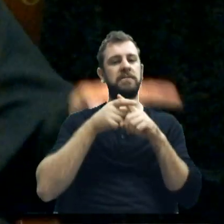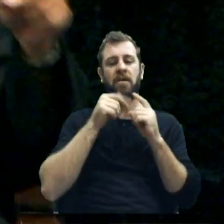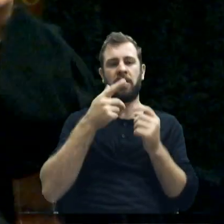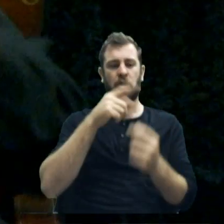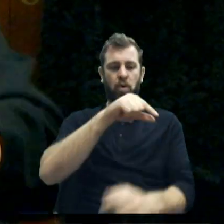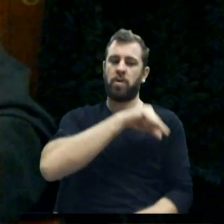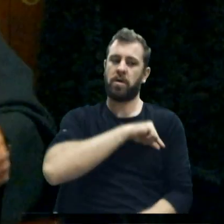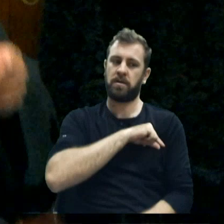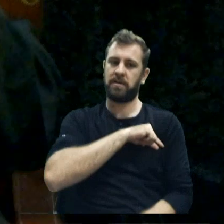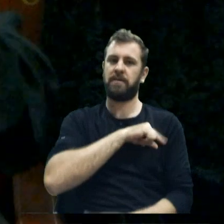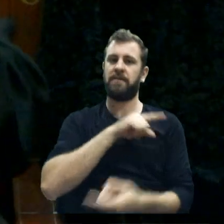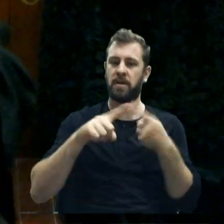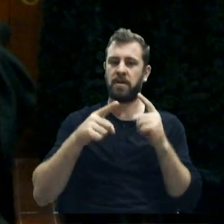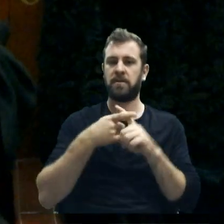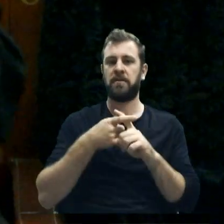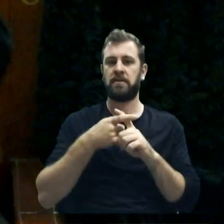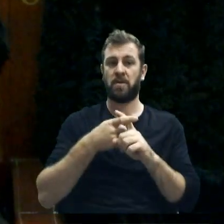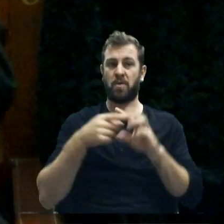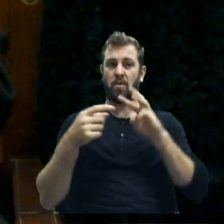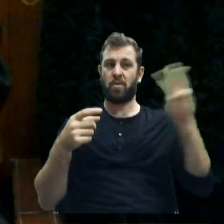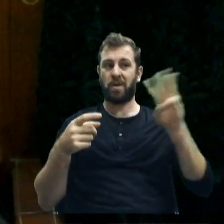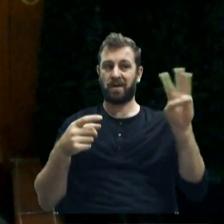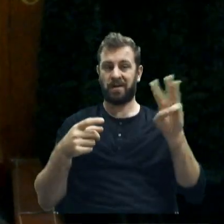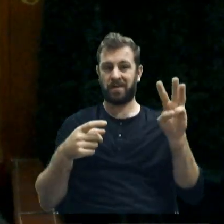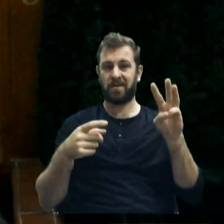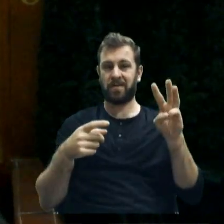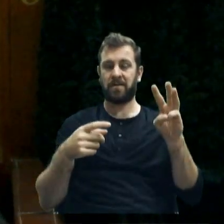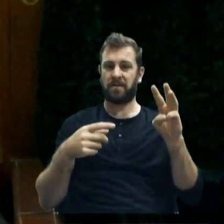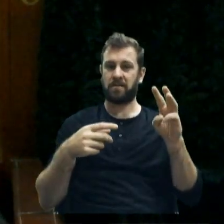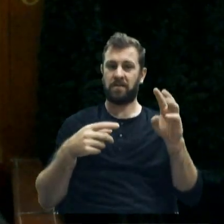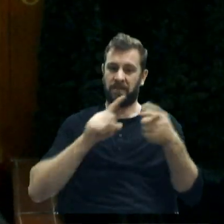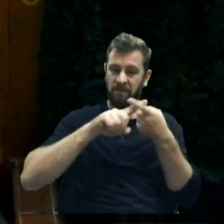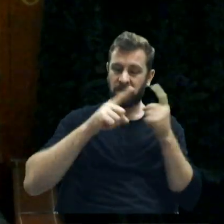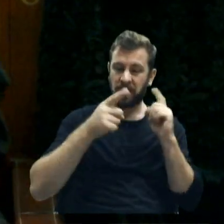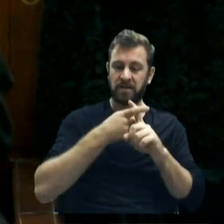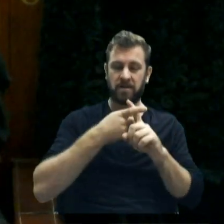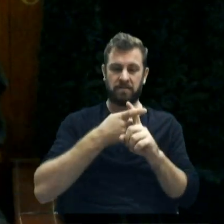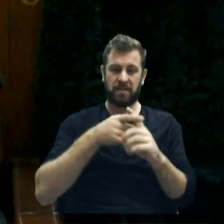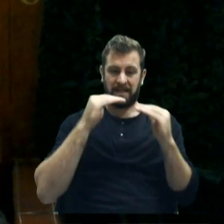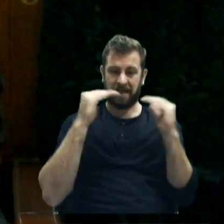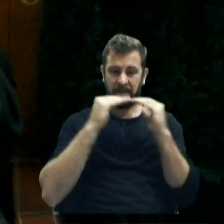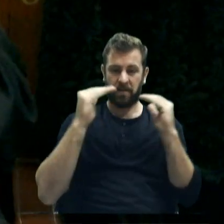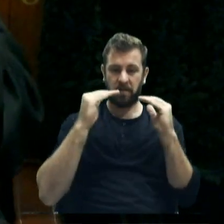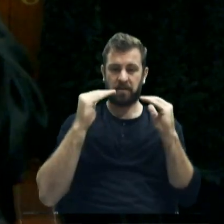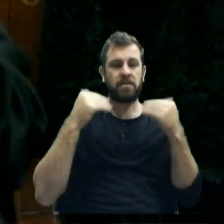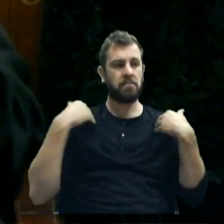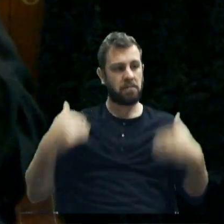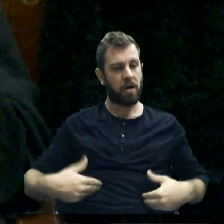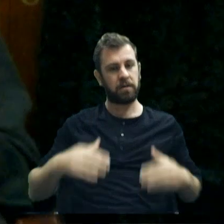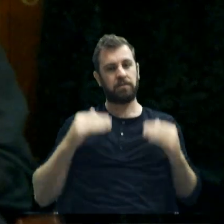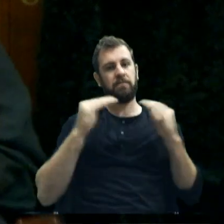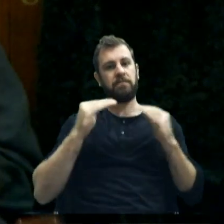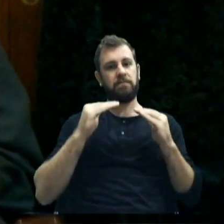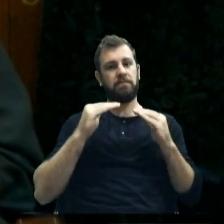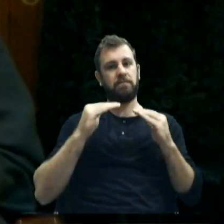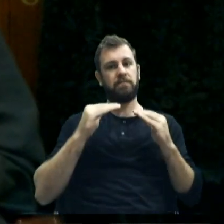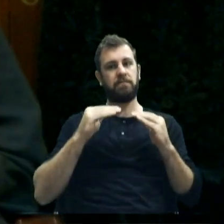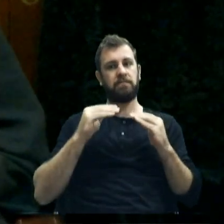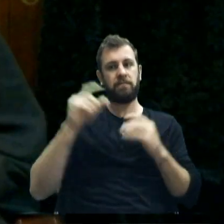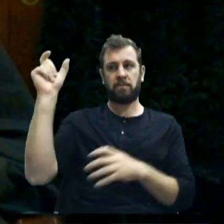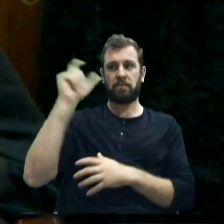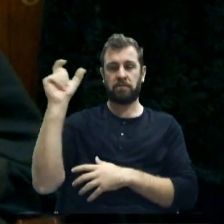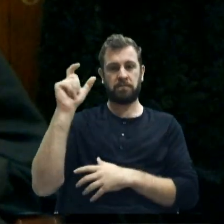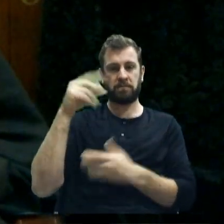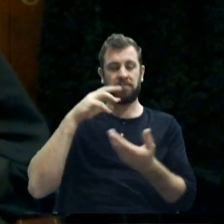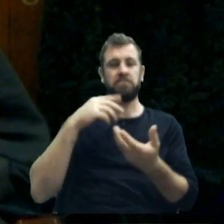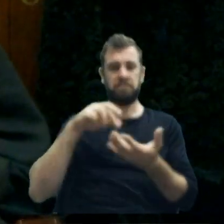Because this West will tell you that a friendship level is at the body level, whereas Islam says it's at the soul level. And that's